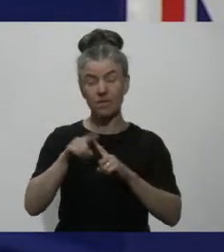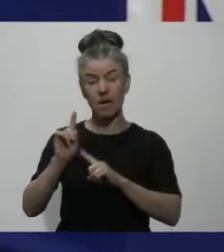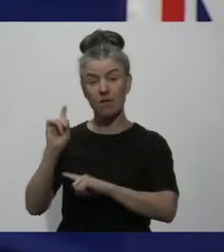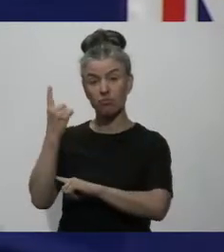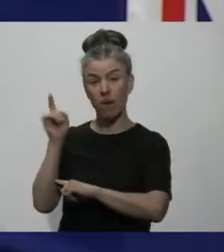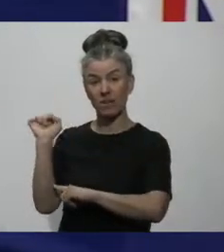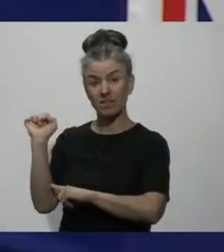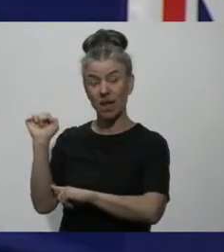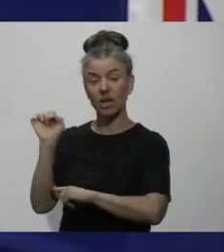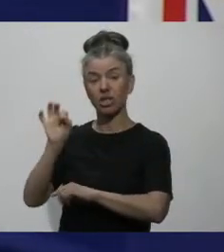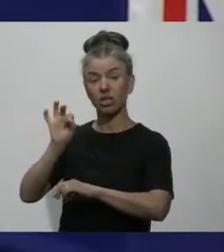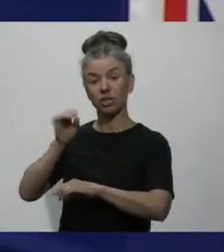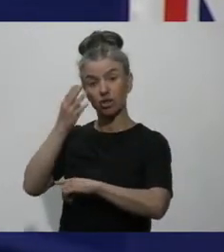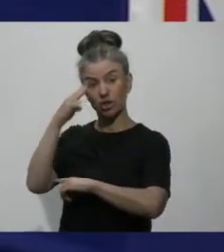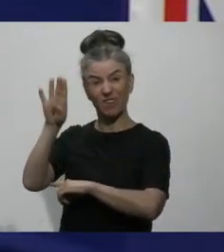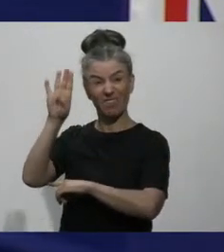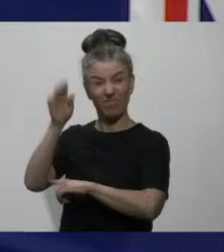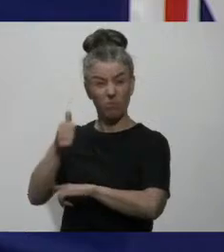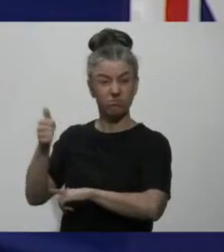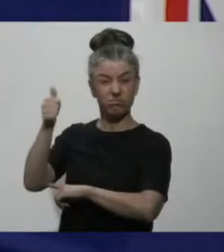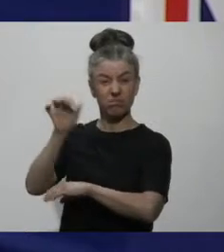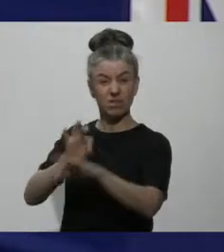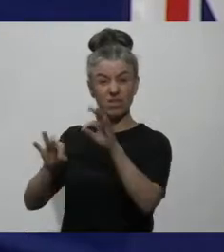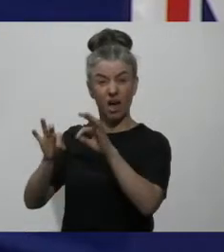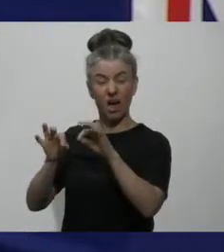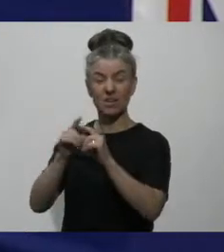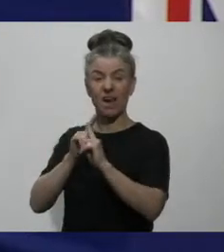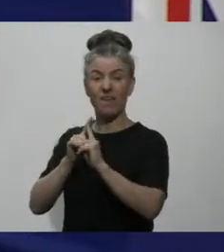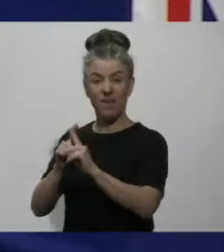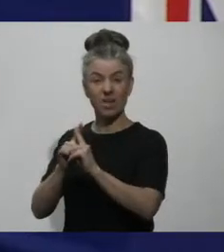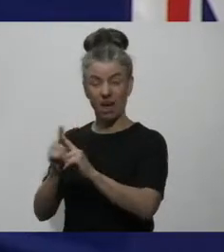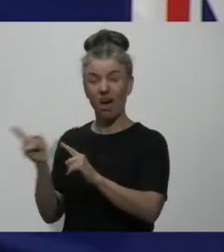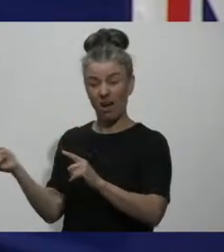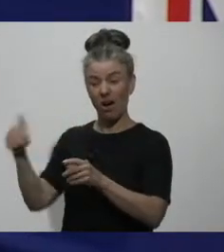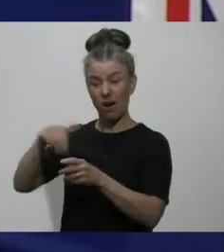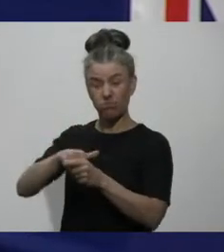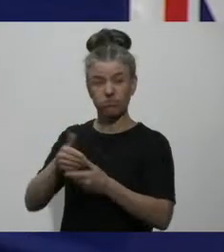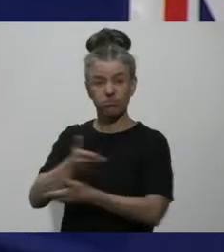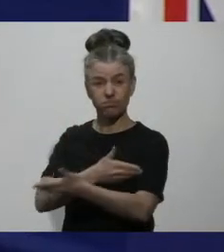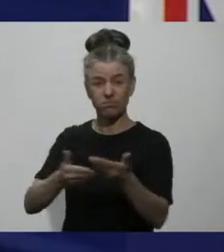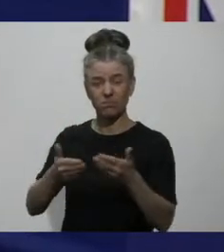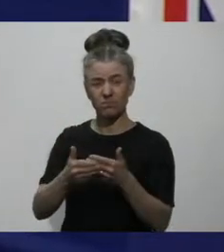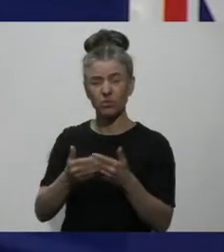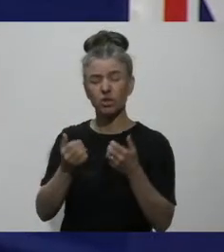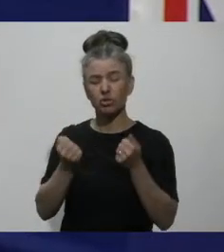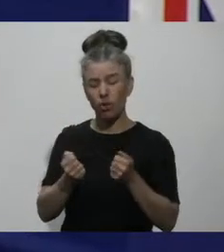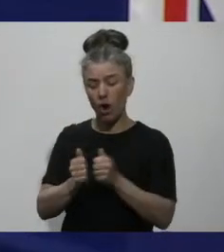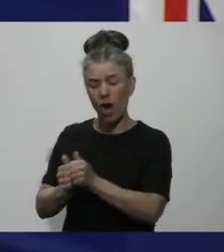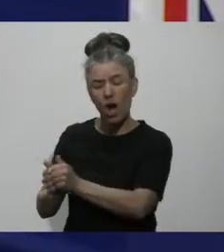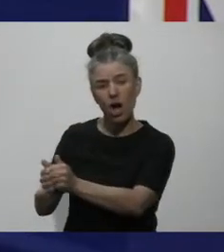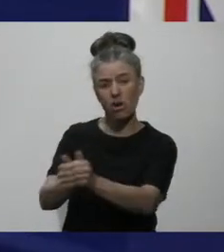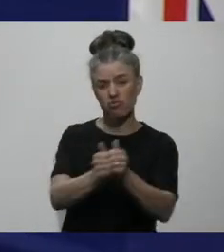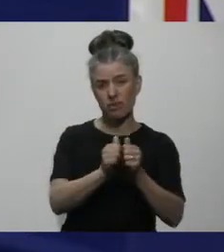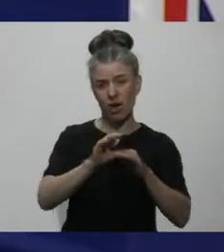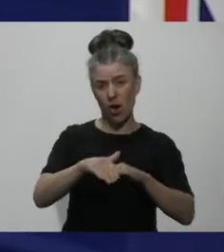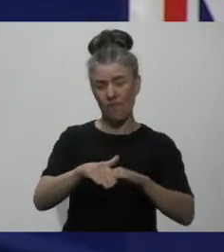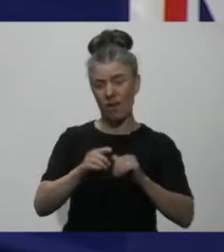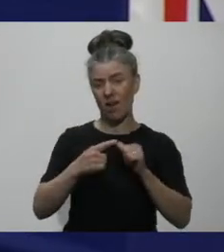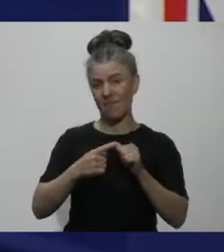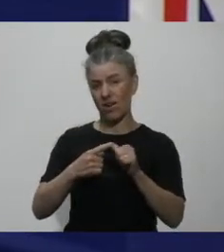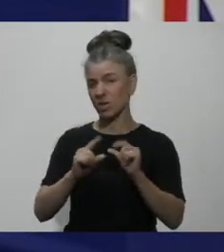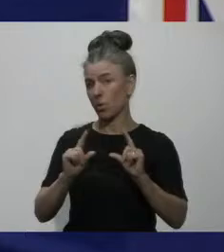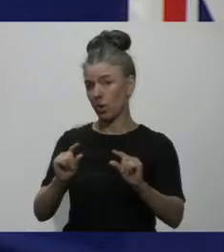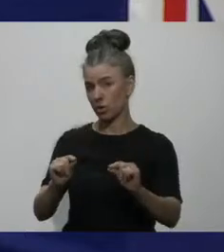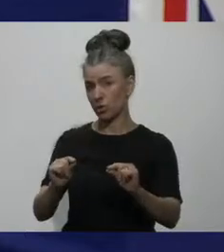has been actively involved in the discussions as well. So I think there was a very strong consensus on what our public health advice was, and that's very